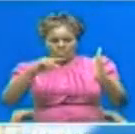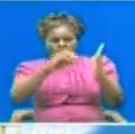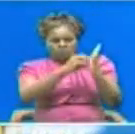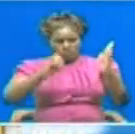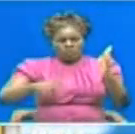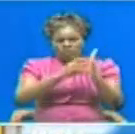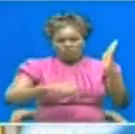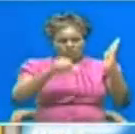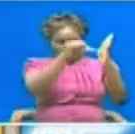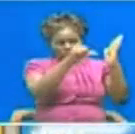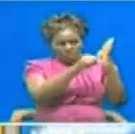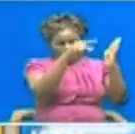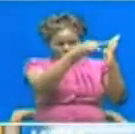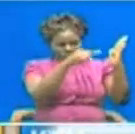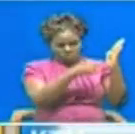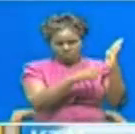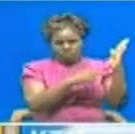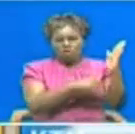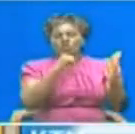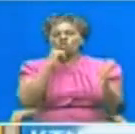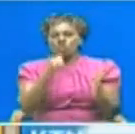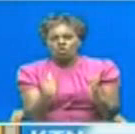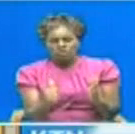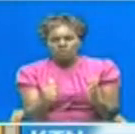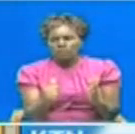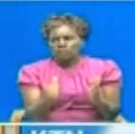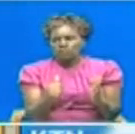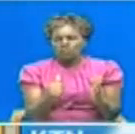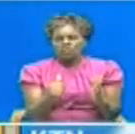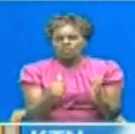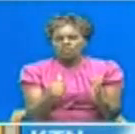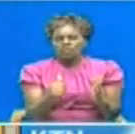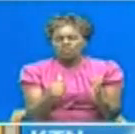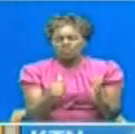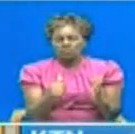that have not been